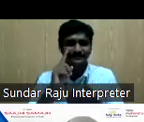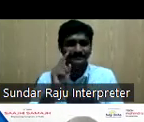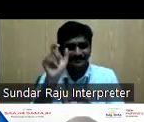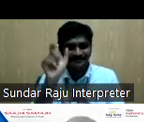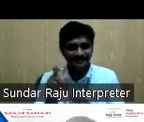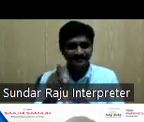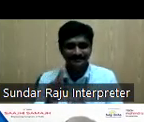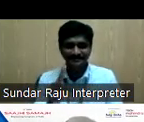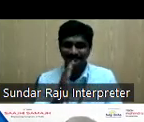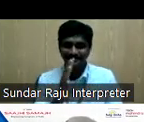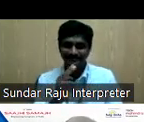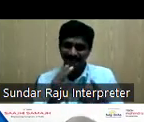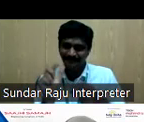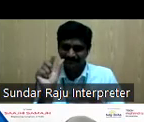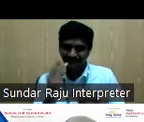Ranjan for his keynote?